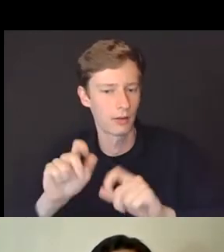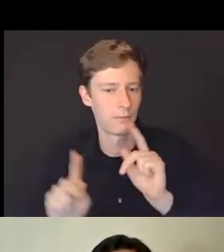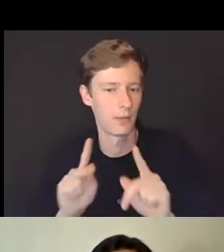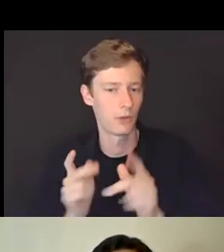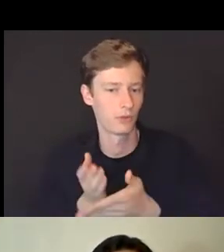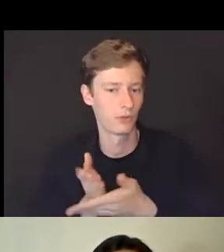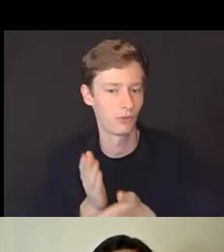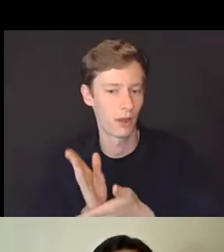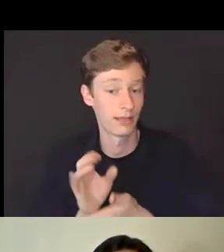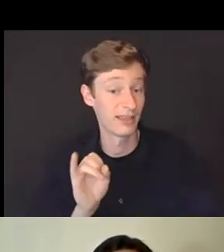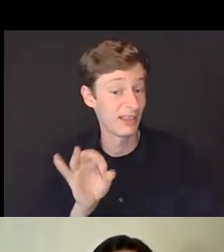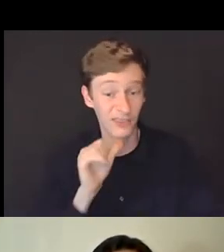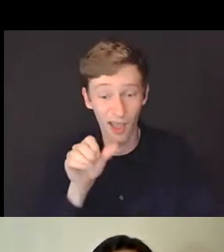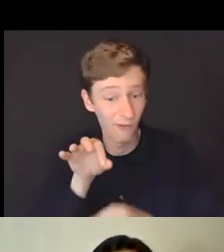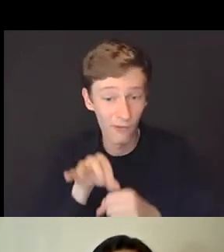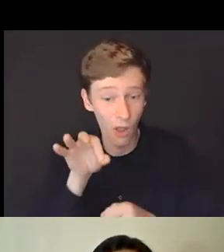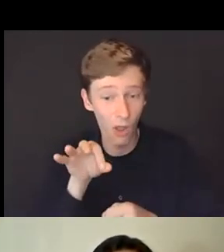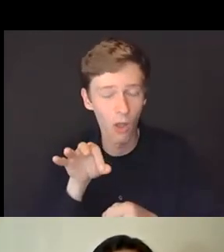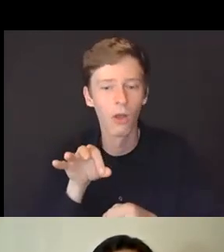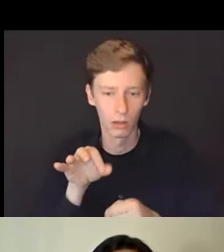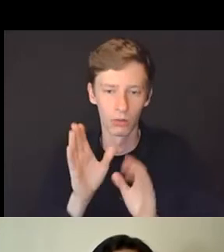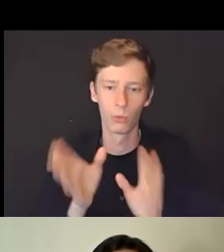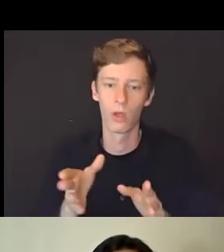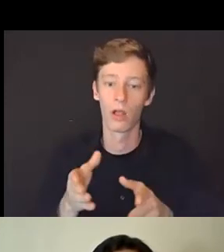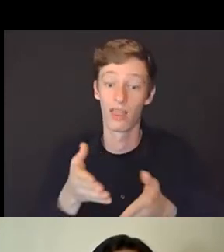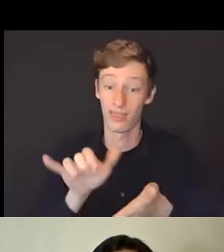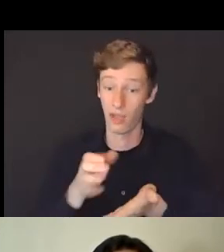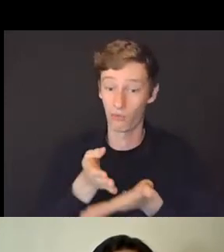in the Commonwealth. So we have got to ensure